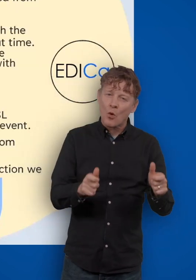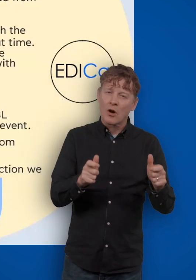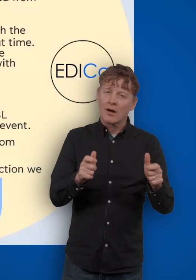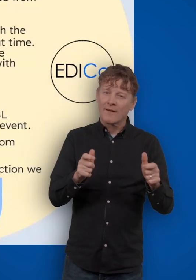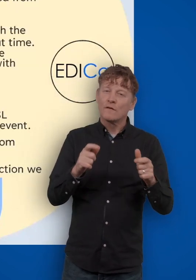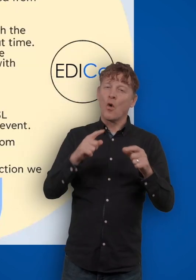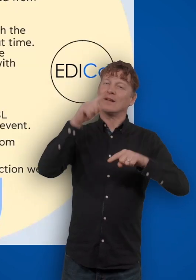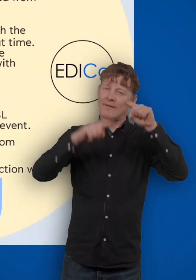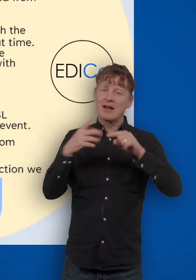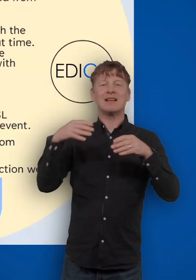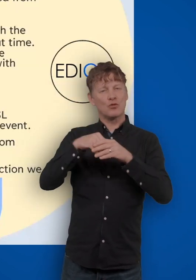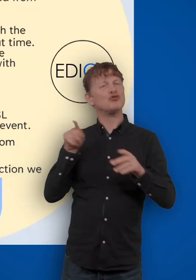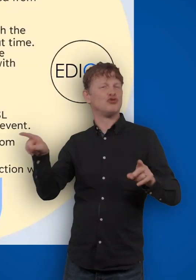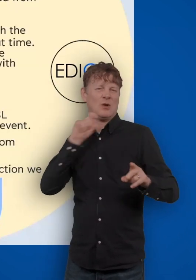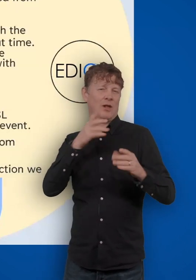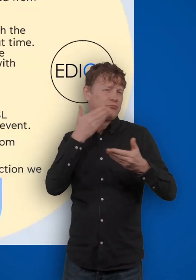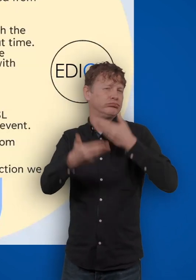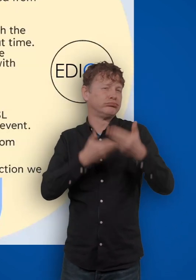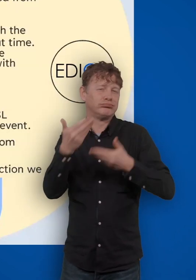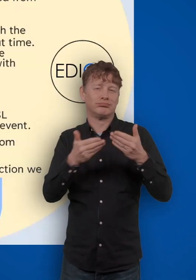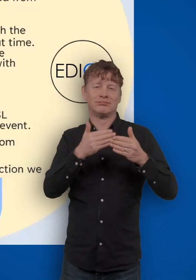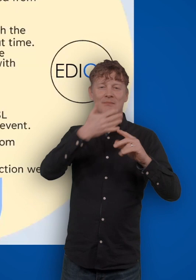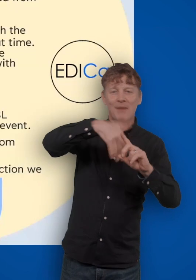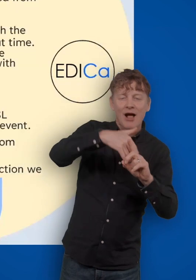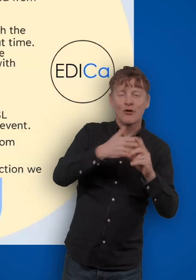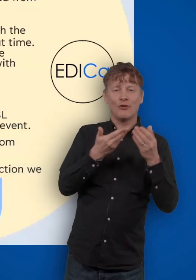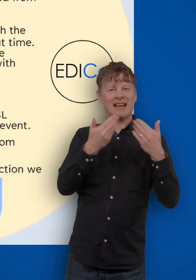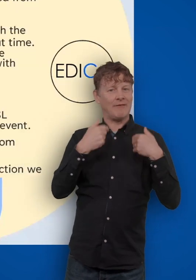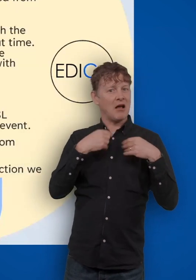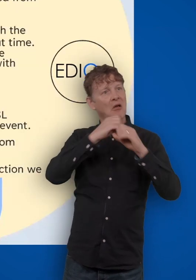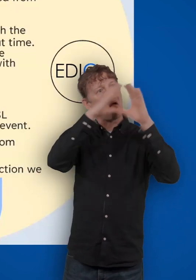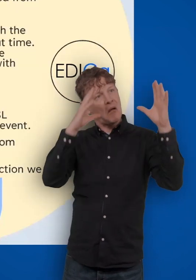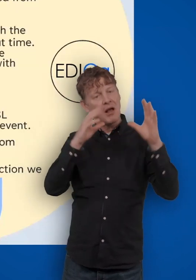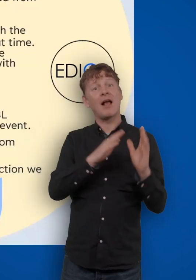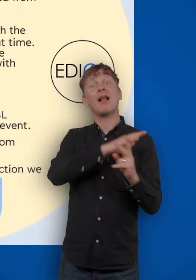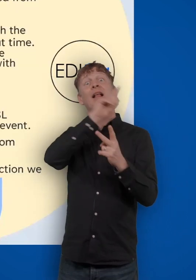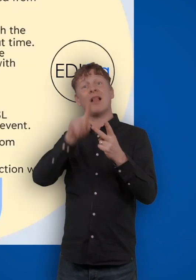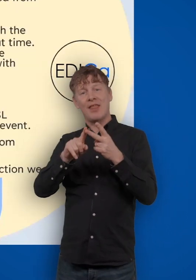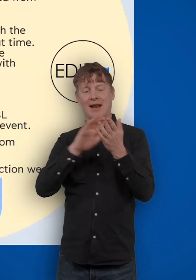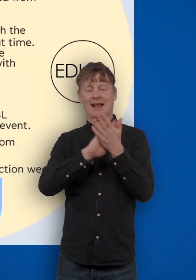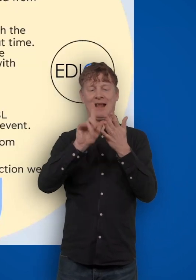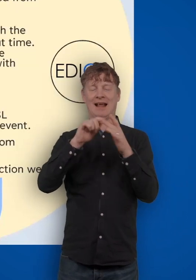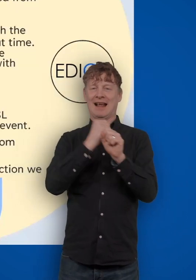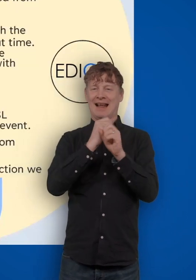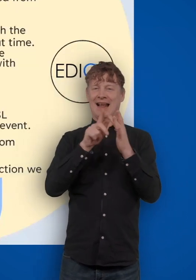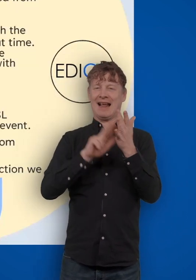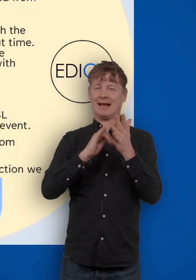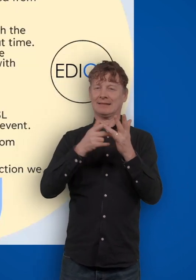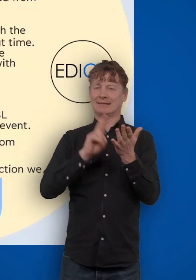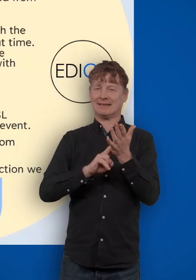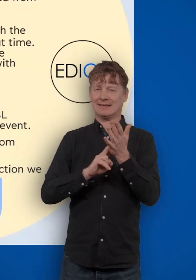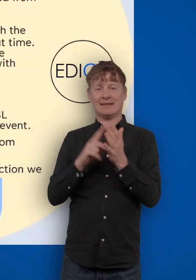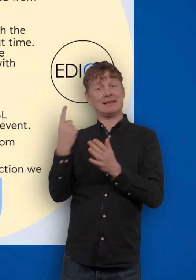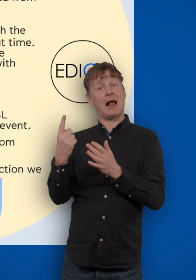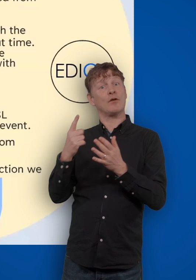and inclusion, which she's going to give us some background on and some insights about. After that, we'll be joined by Dr. Sarah Higginson, who's at the University